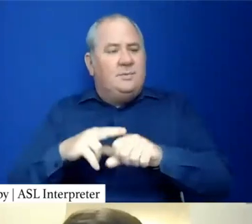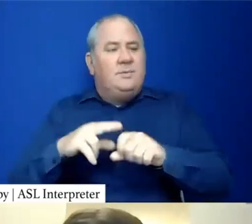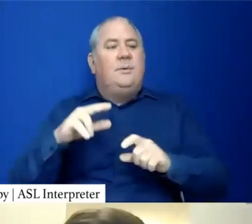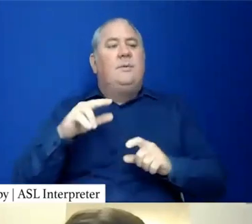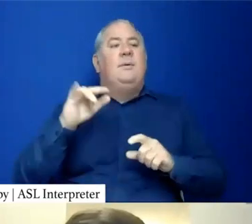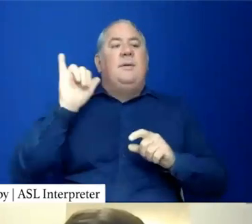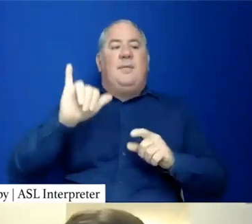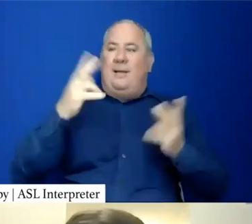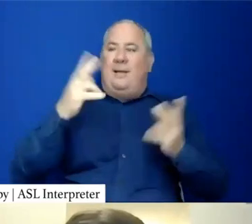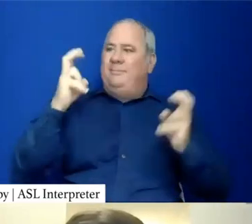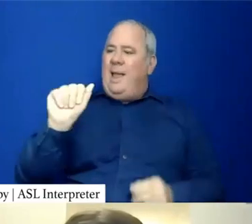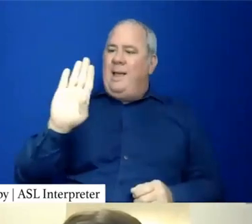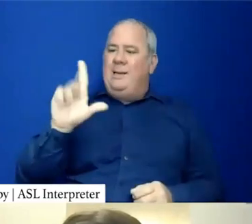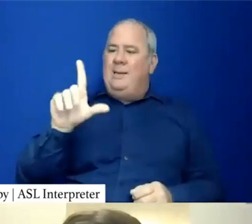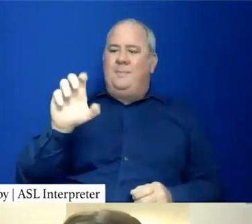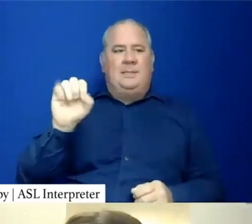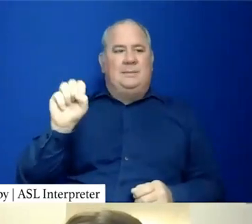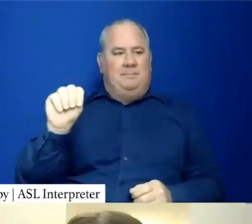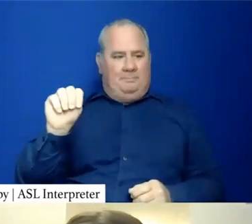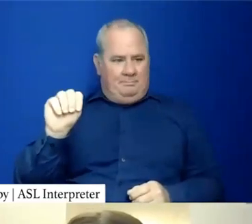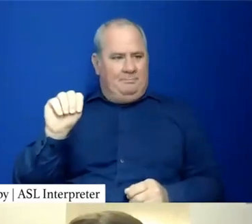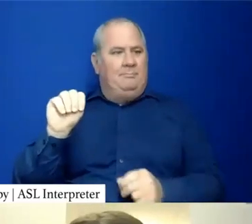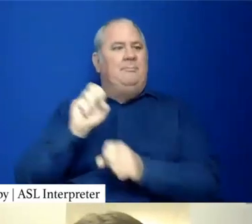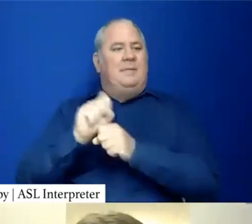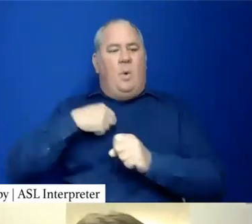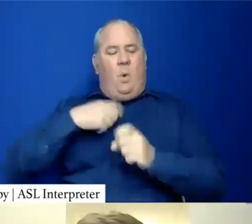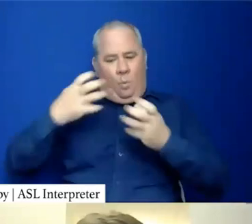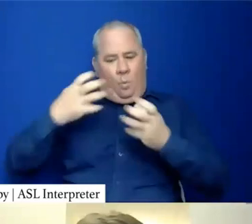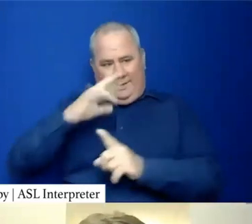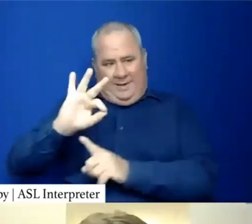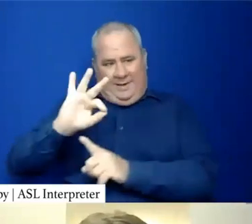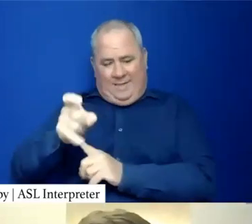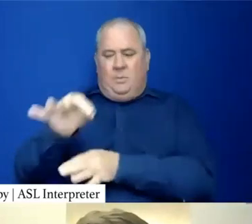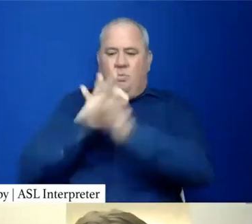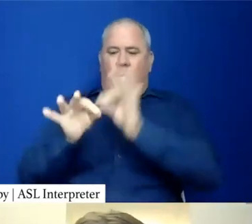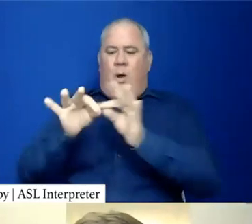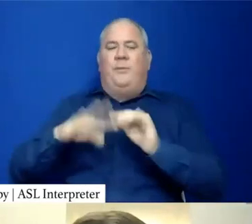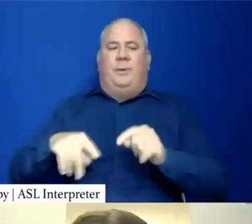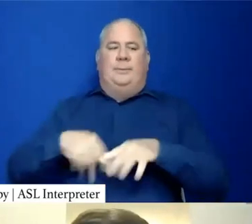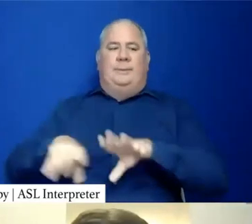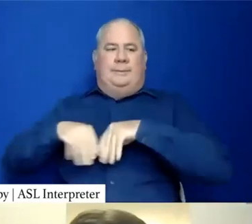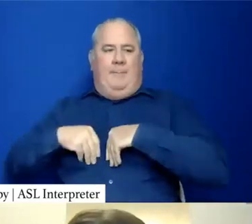that's something we should work on fixing rather than just accepting as a fact.